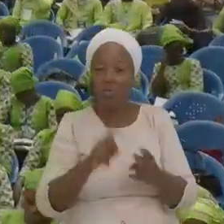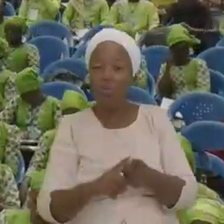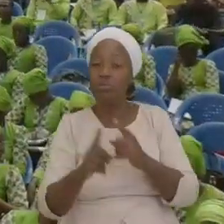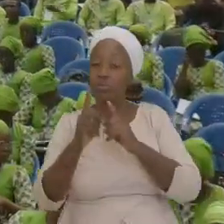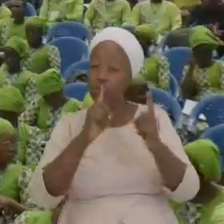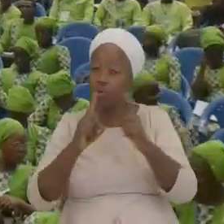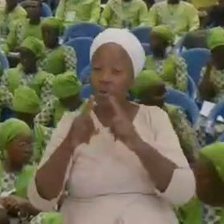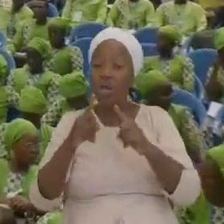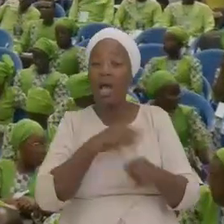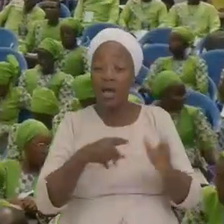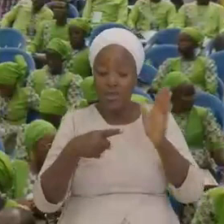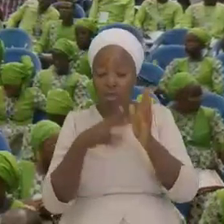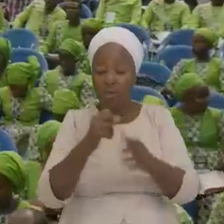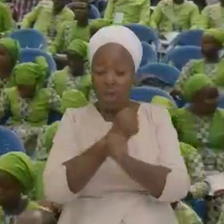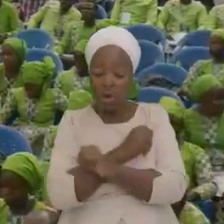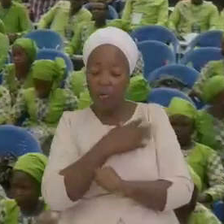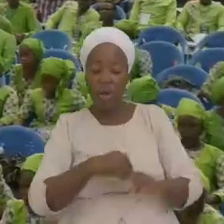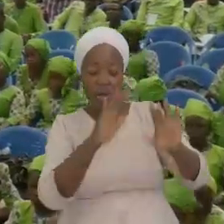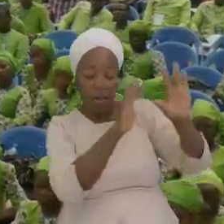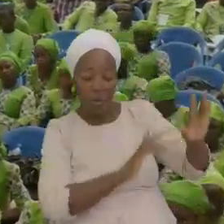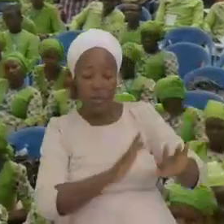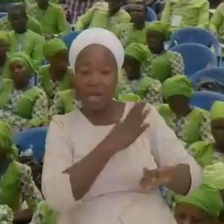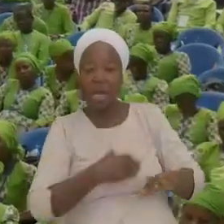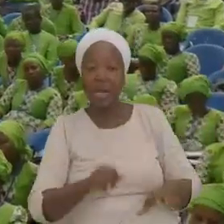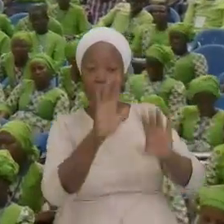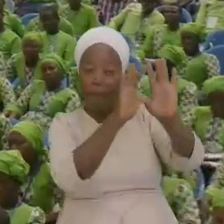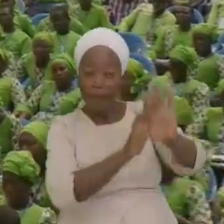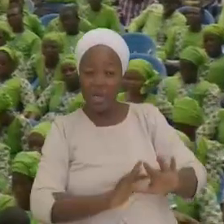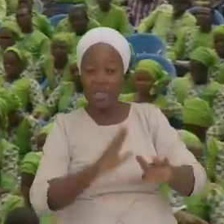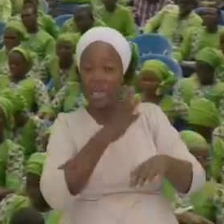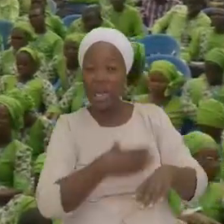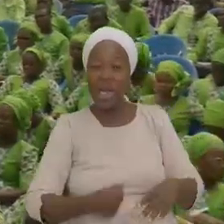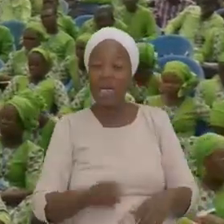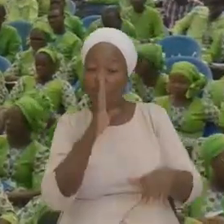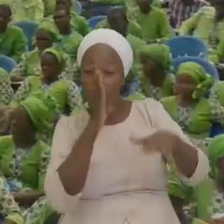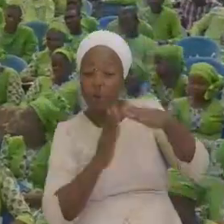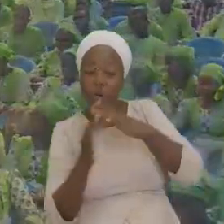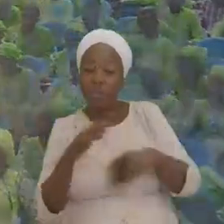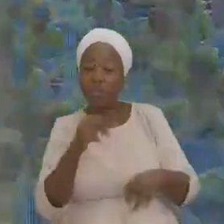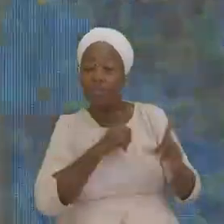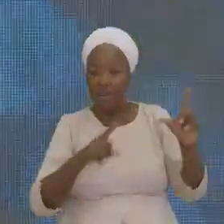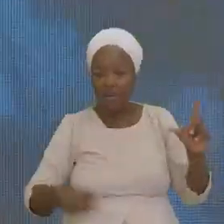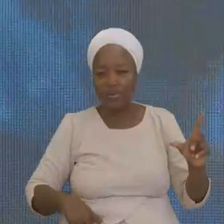love and the compassion and the mercy and the meekness of the Lord.